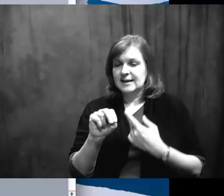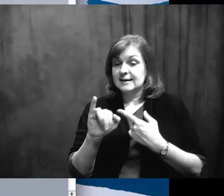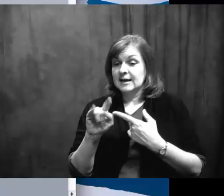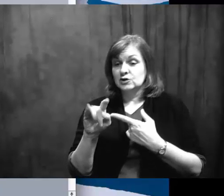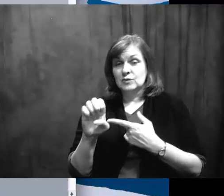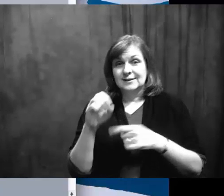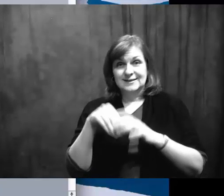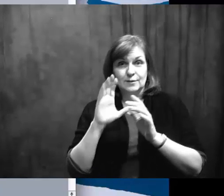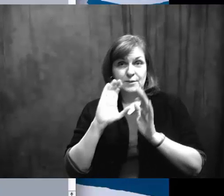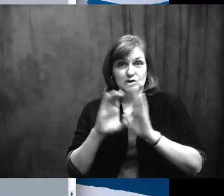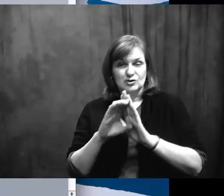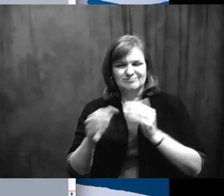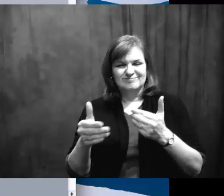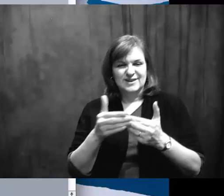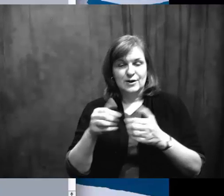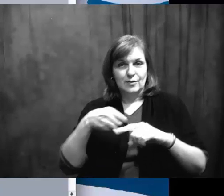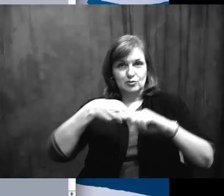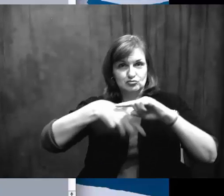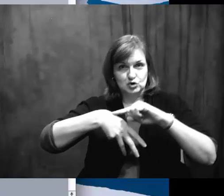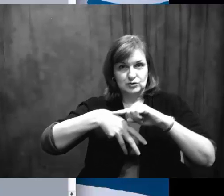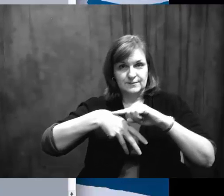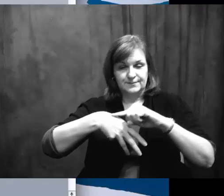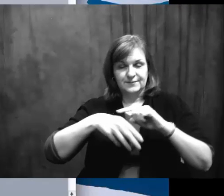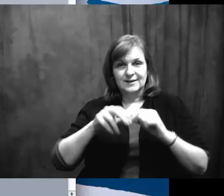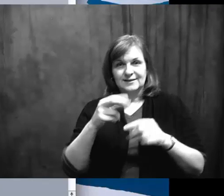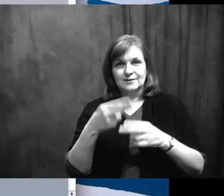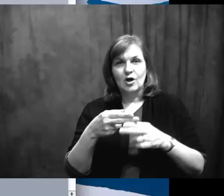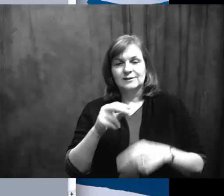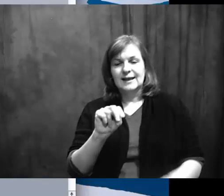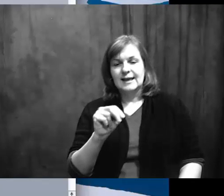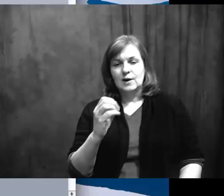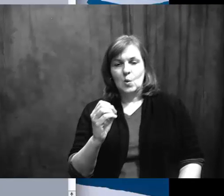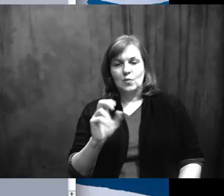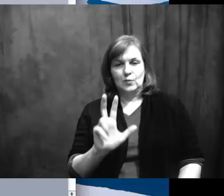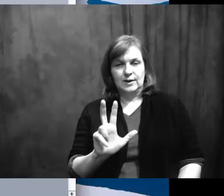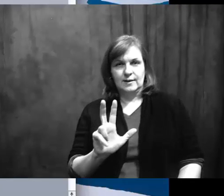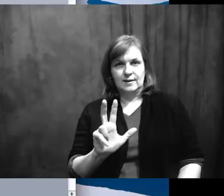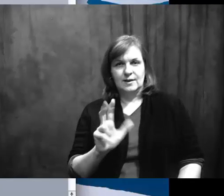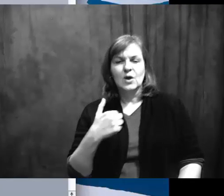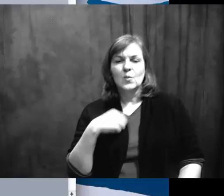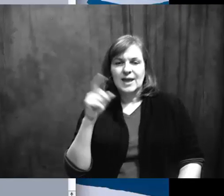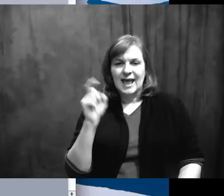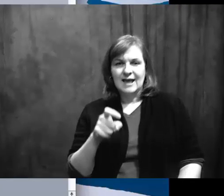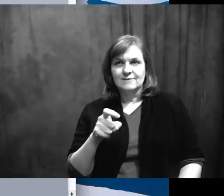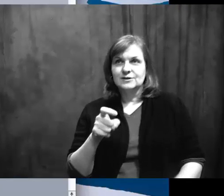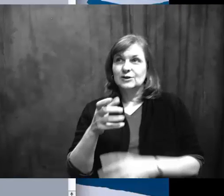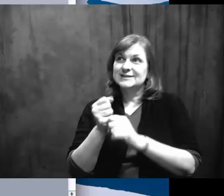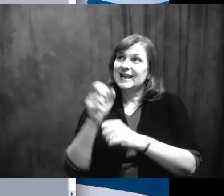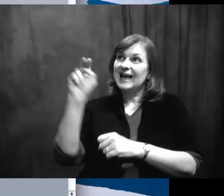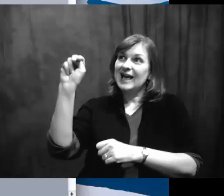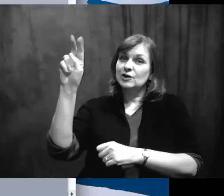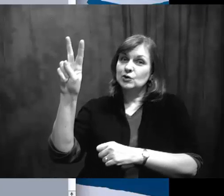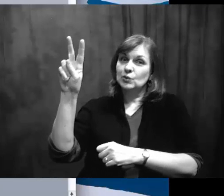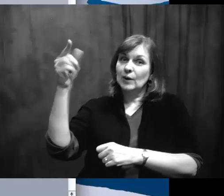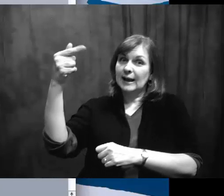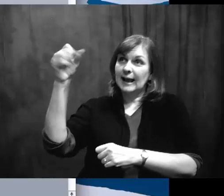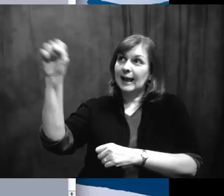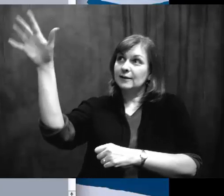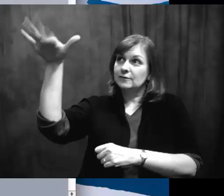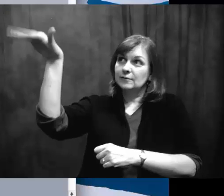So nitrate, as you see over here near our root, is actually NO3. So we have to